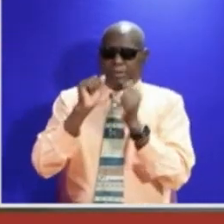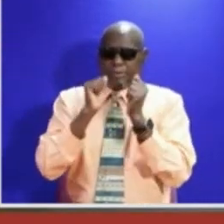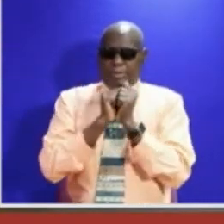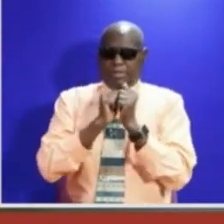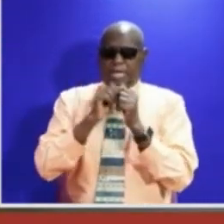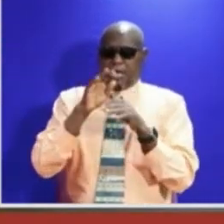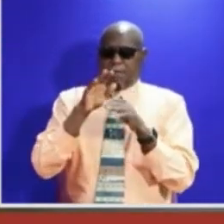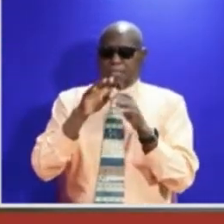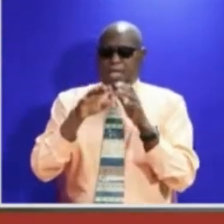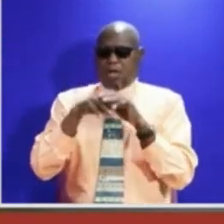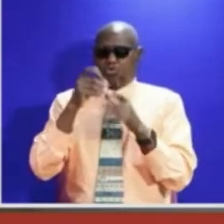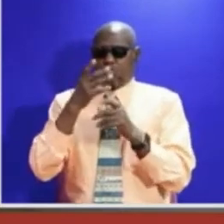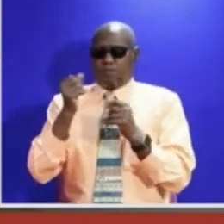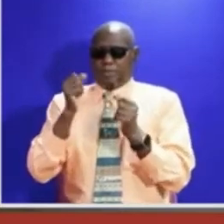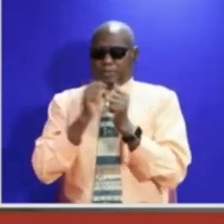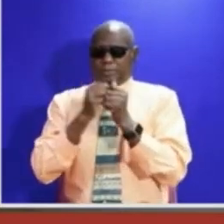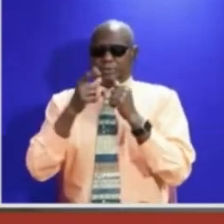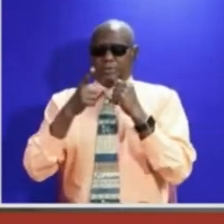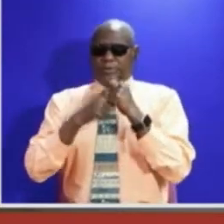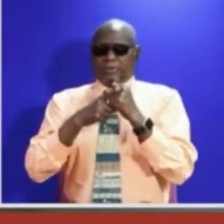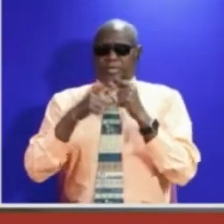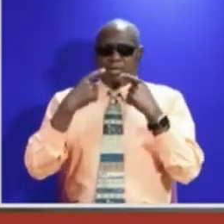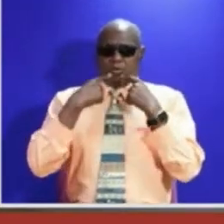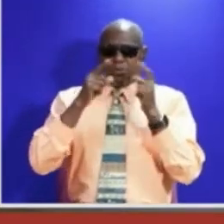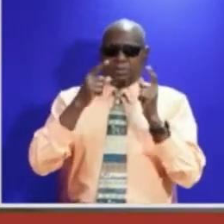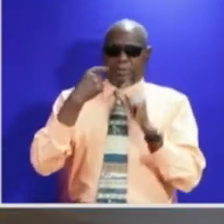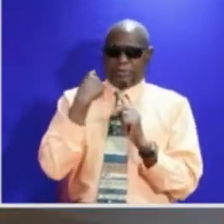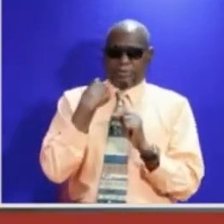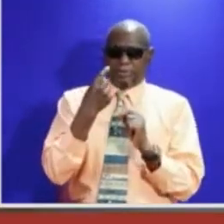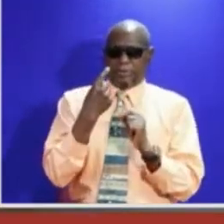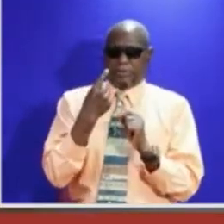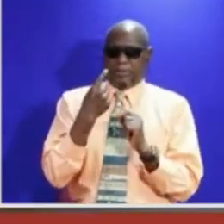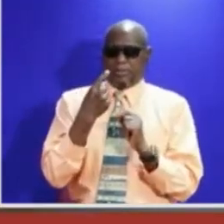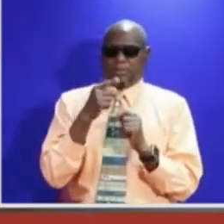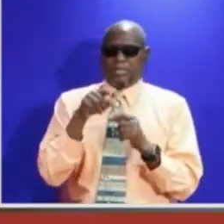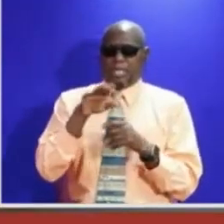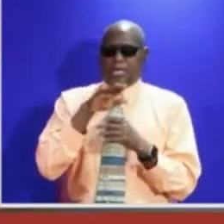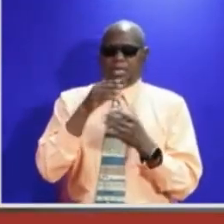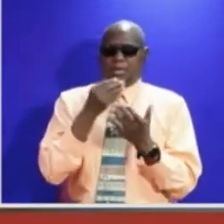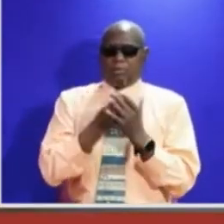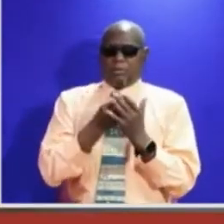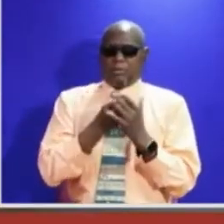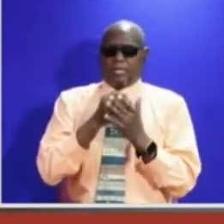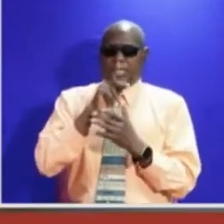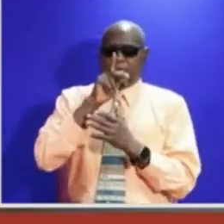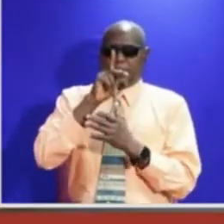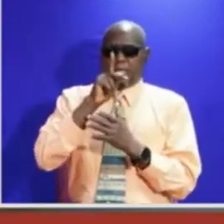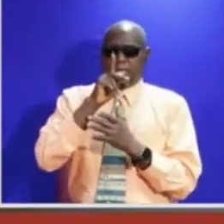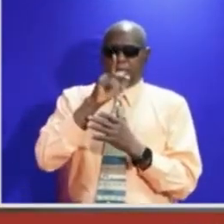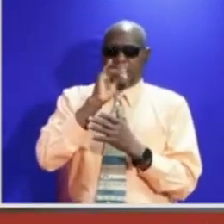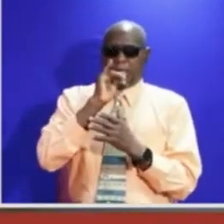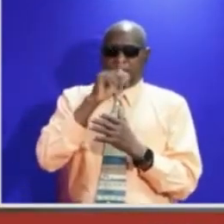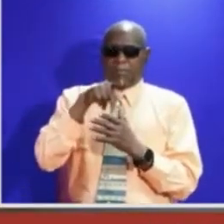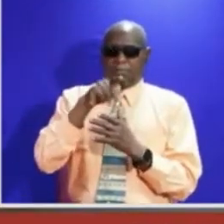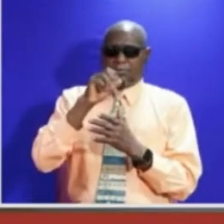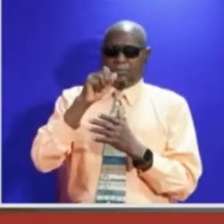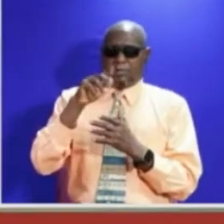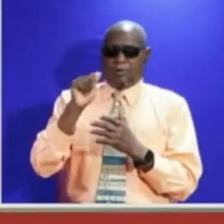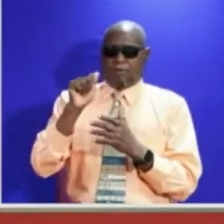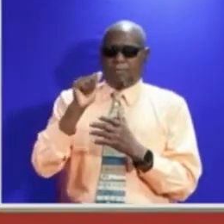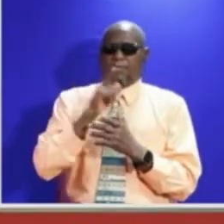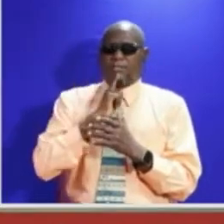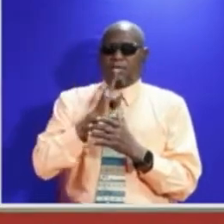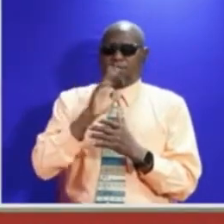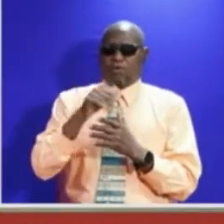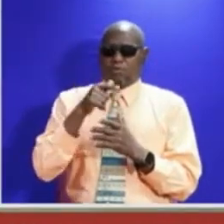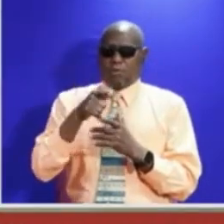ya 16 yaliyotangazwa jana na kamati ya bunge kuhusu fedha, KEPSA imesema kwamba yalitokana na ushawishi wake